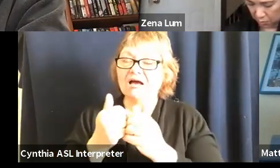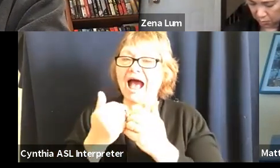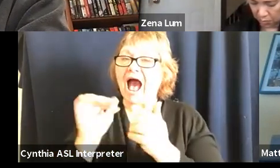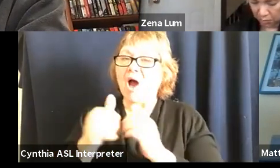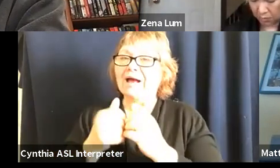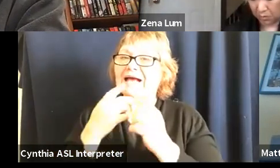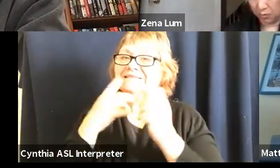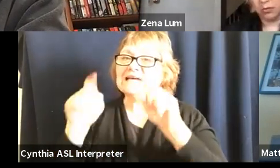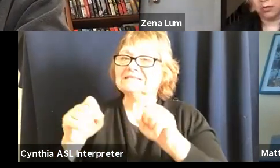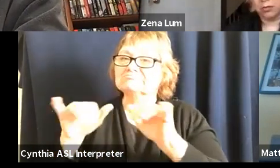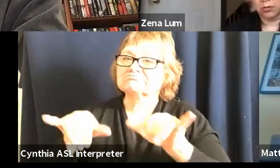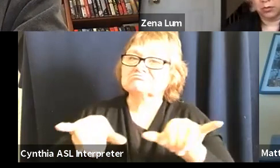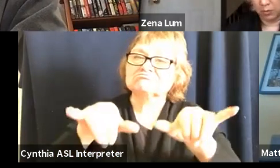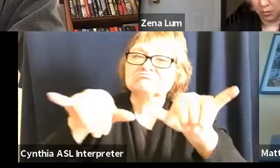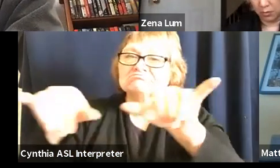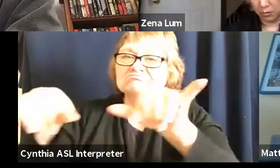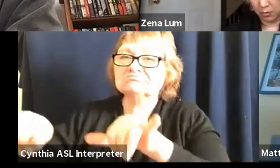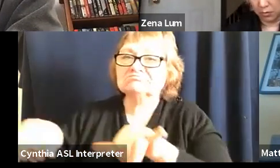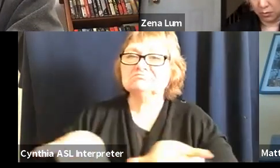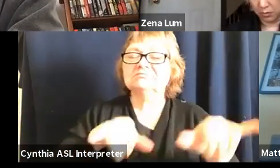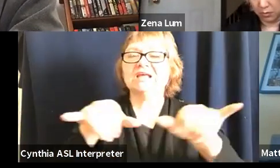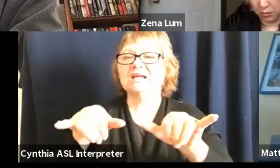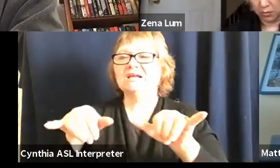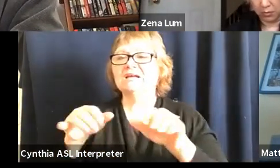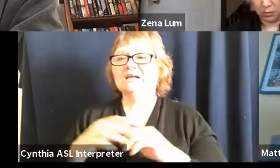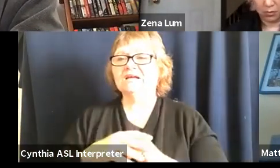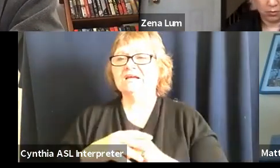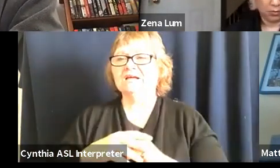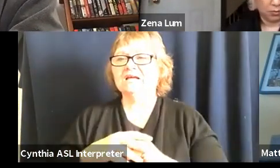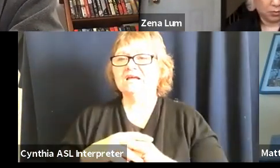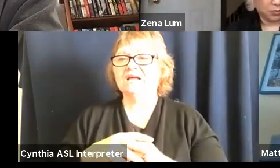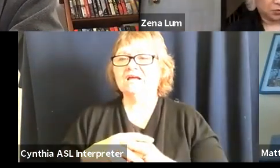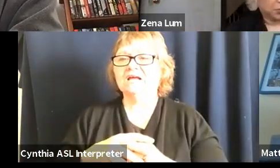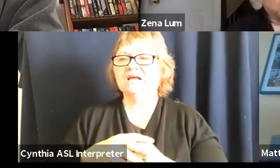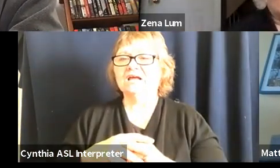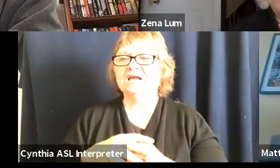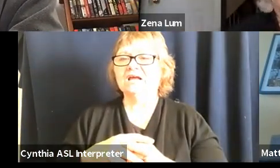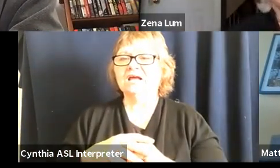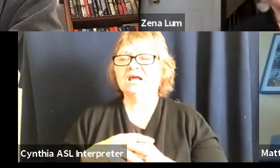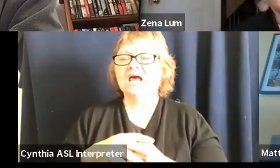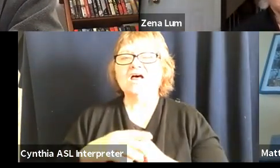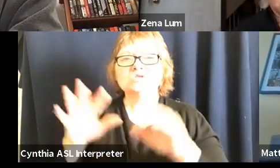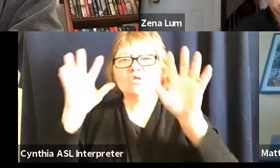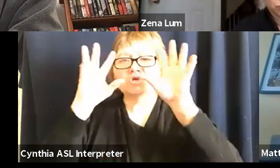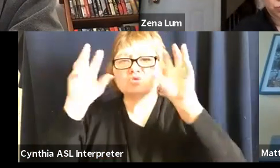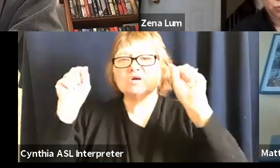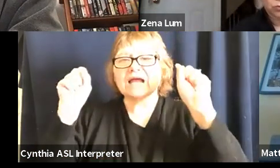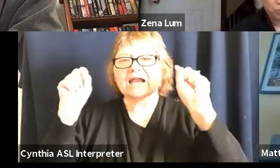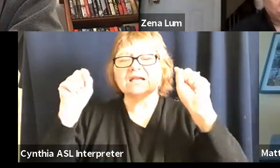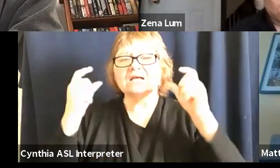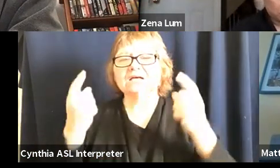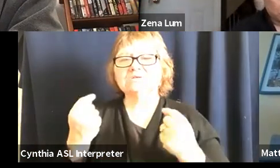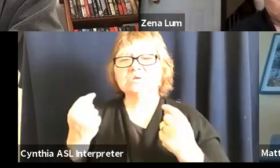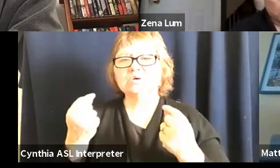students. Given the enthusiasm the superintendent had for this exam and